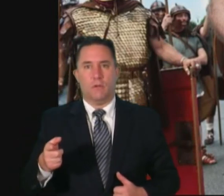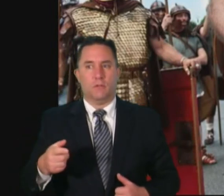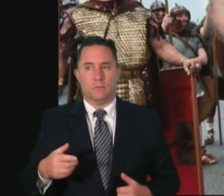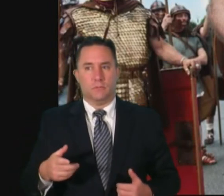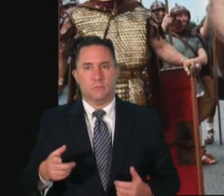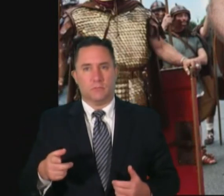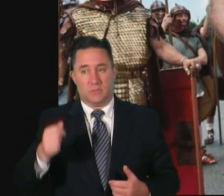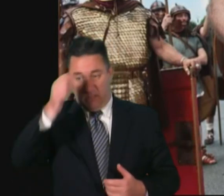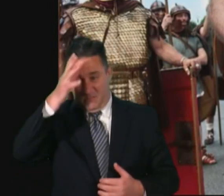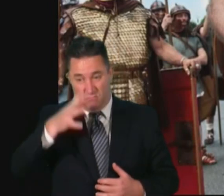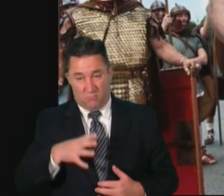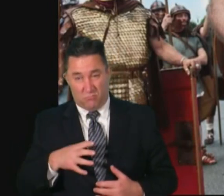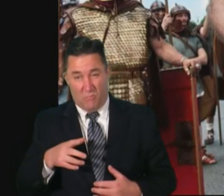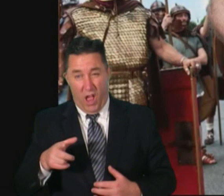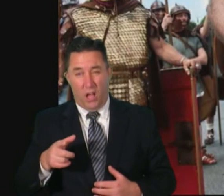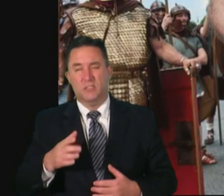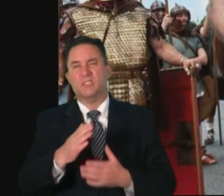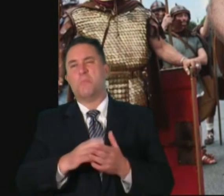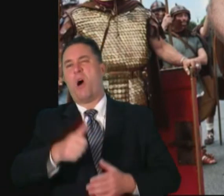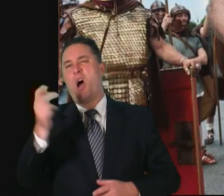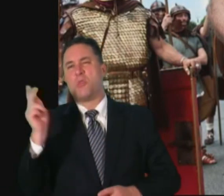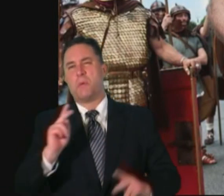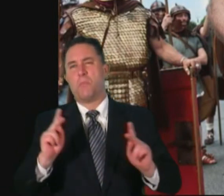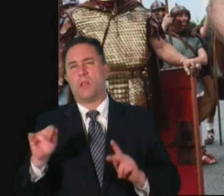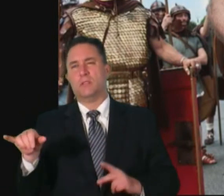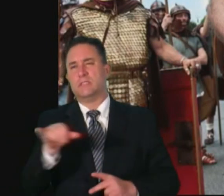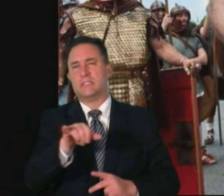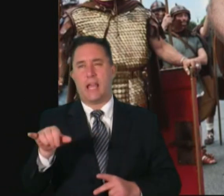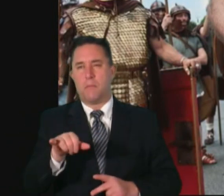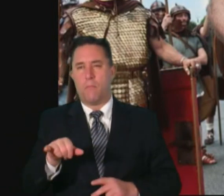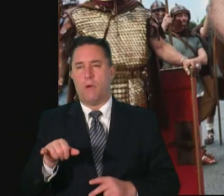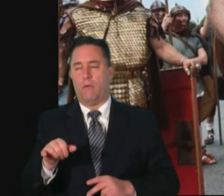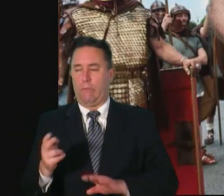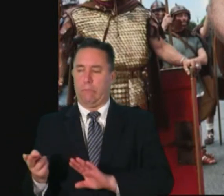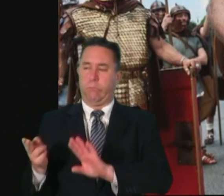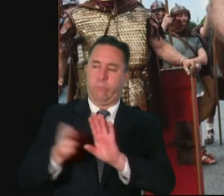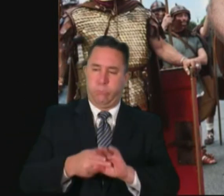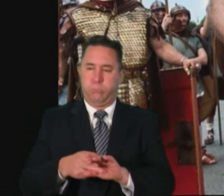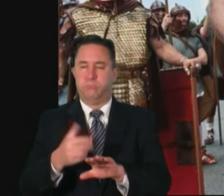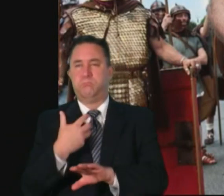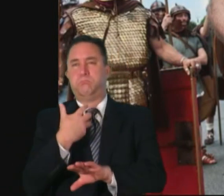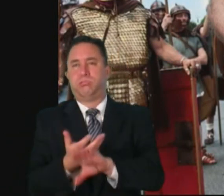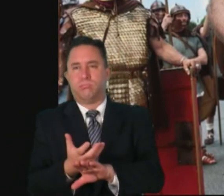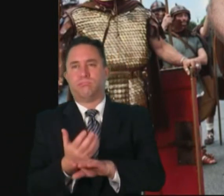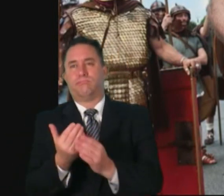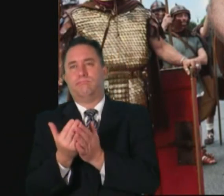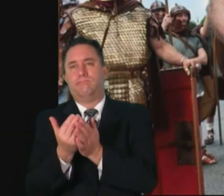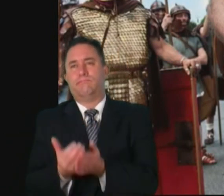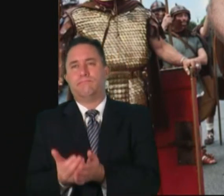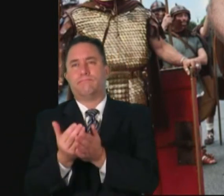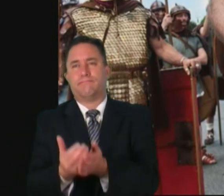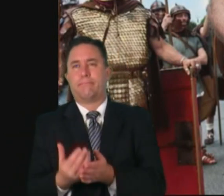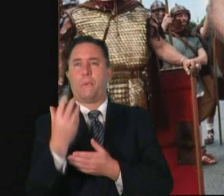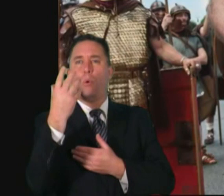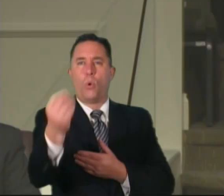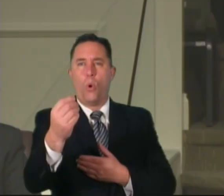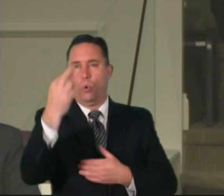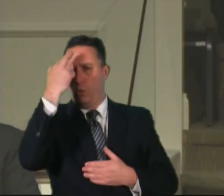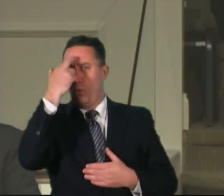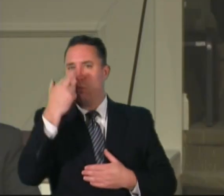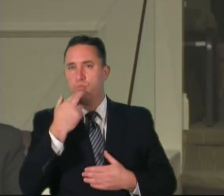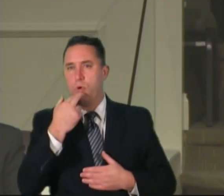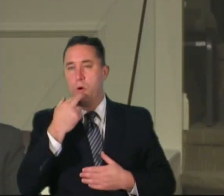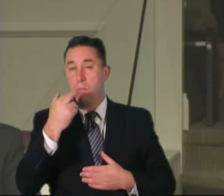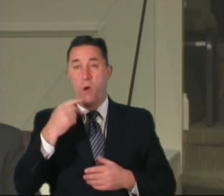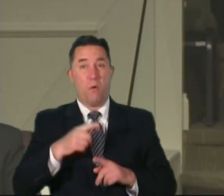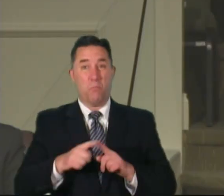though that guy and a few others just like him that are on this ship taking him to Rome, but it's not